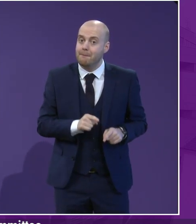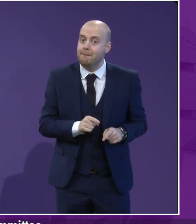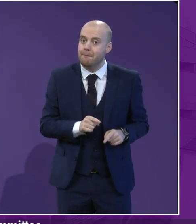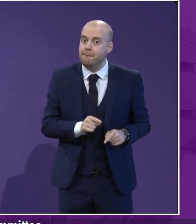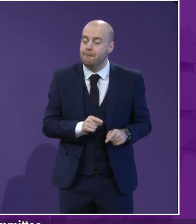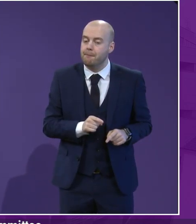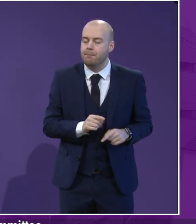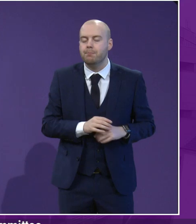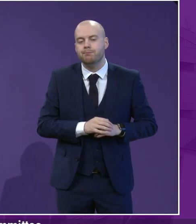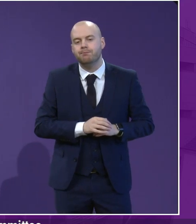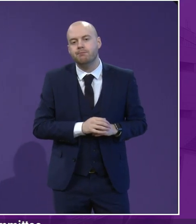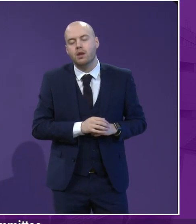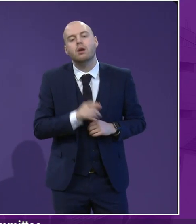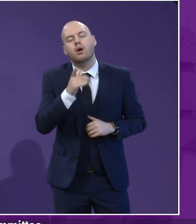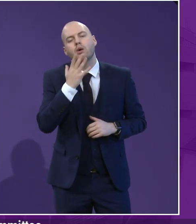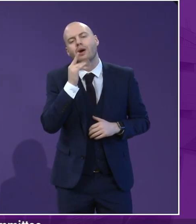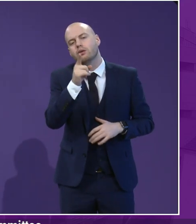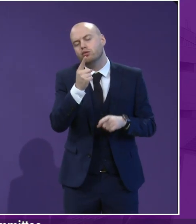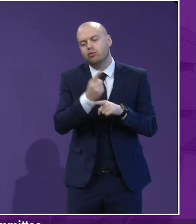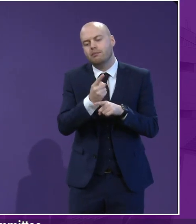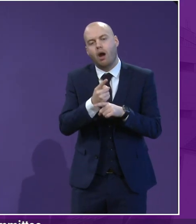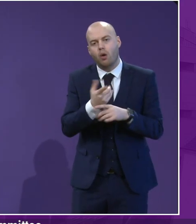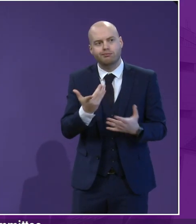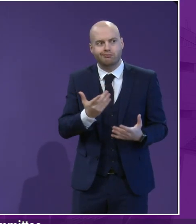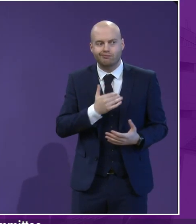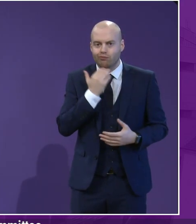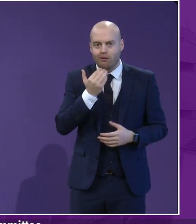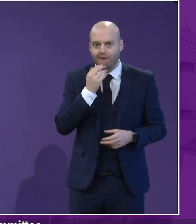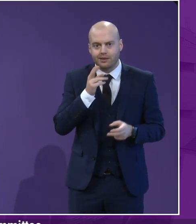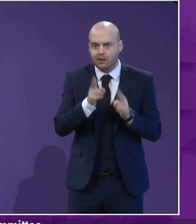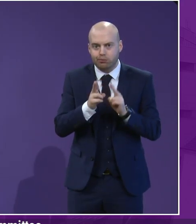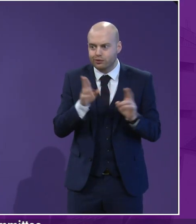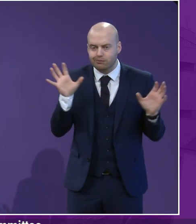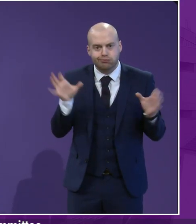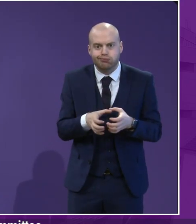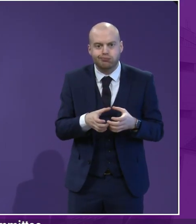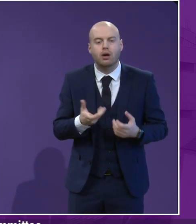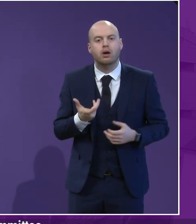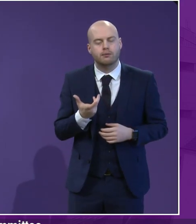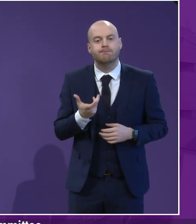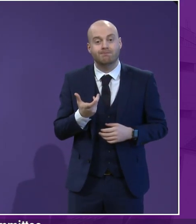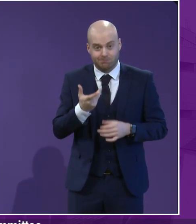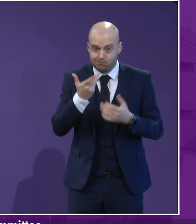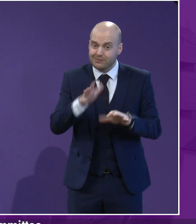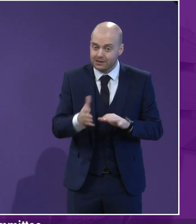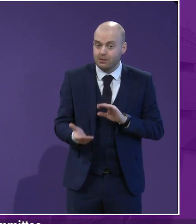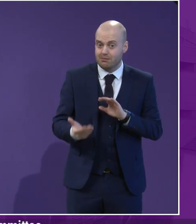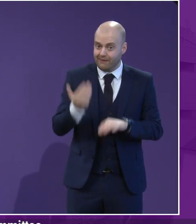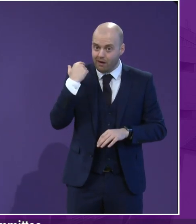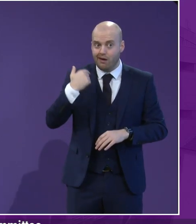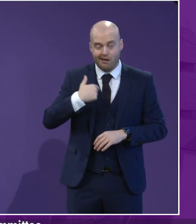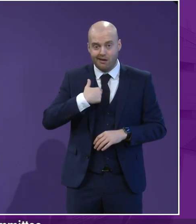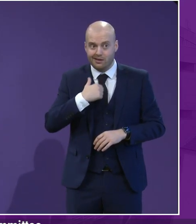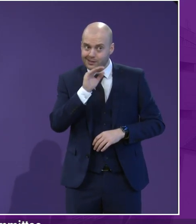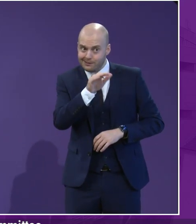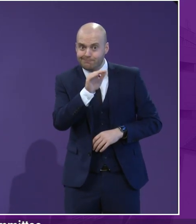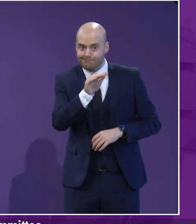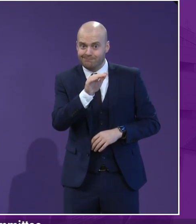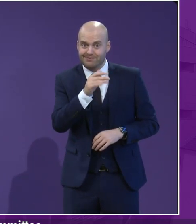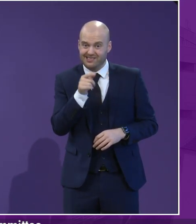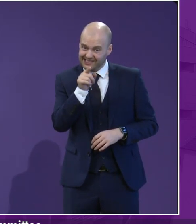So summer programs for BSL users to bridge that gap into higher education would also be welcome, I think,